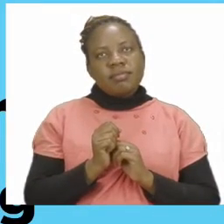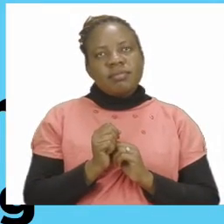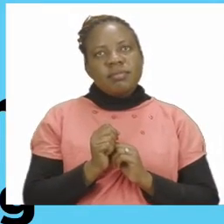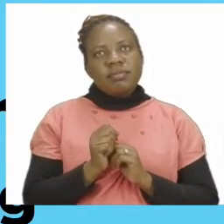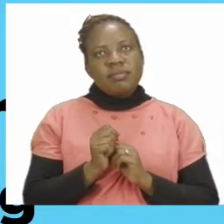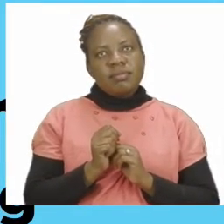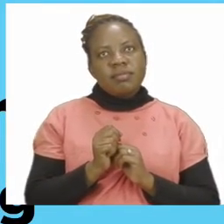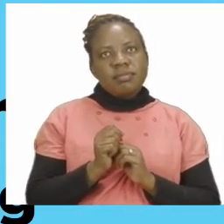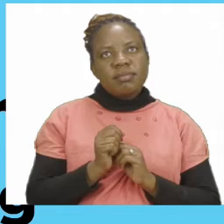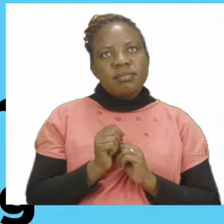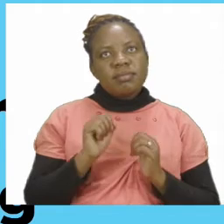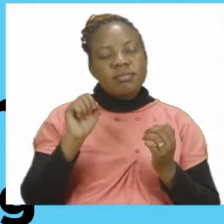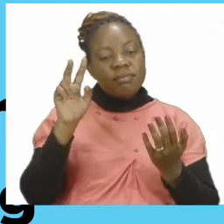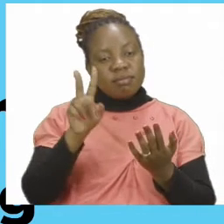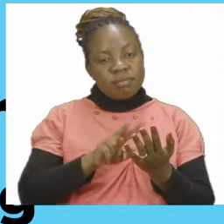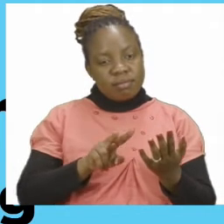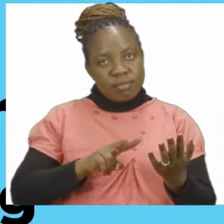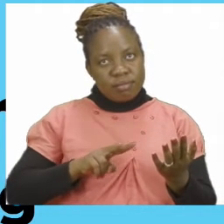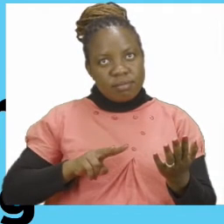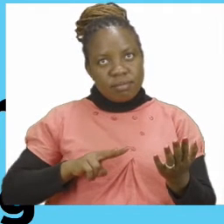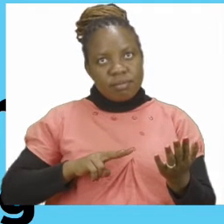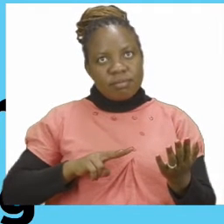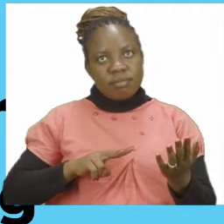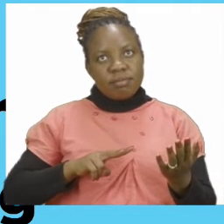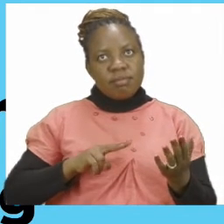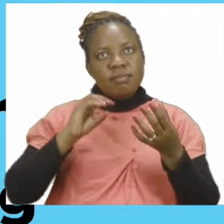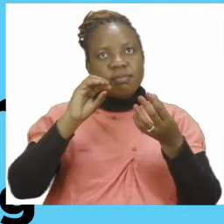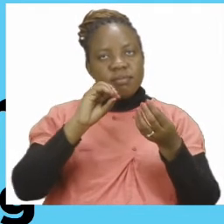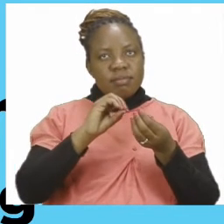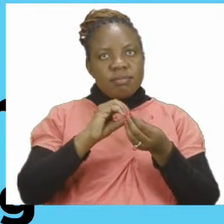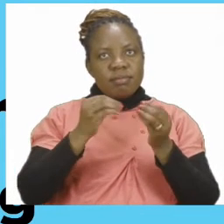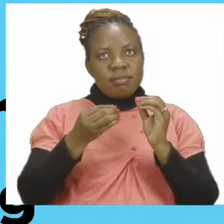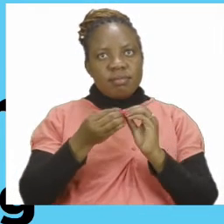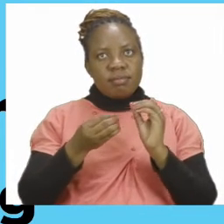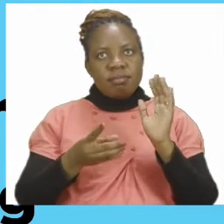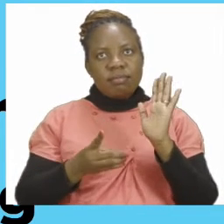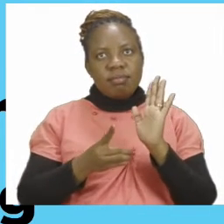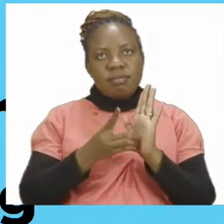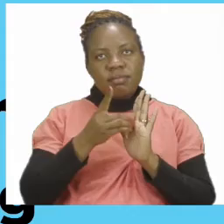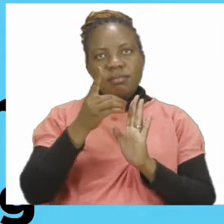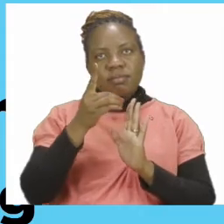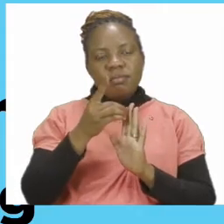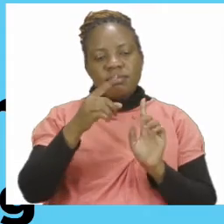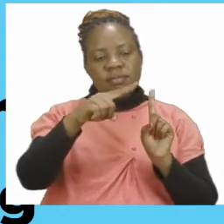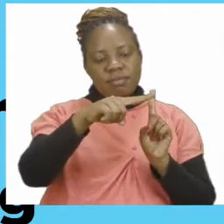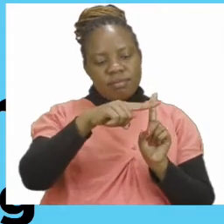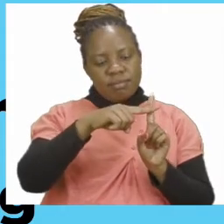We're going to do a reading comprehension, number concept development,